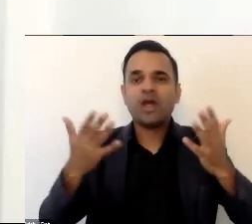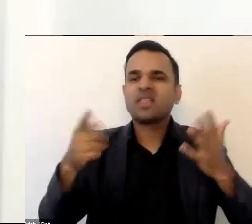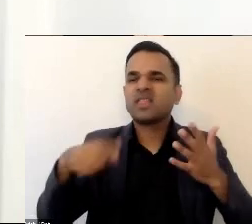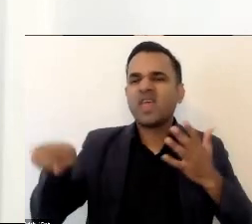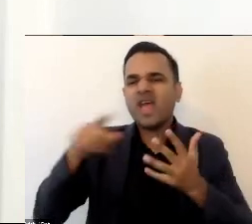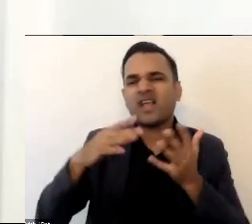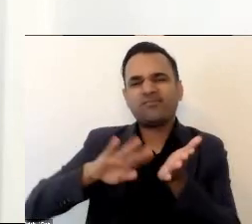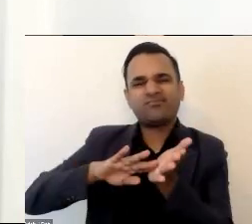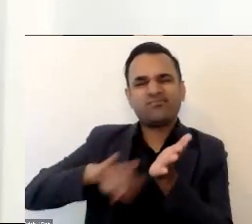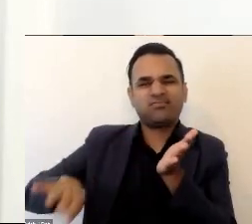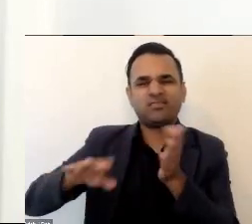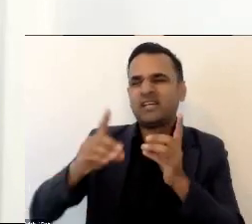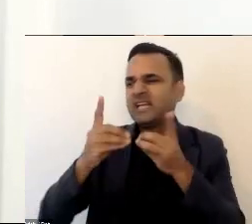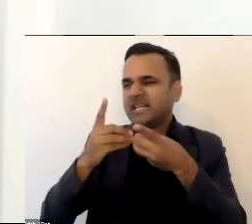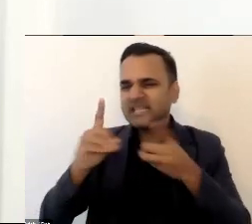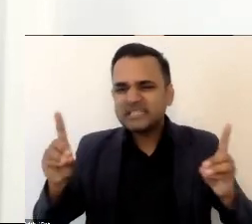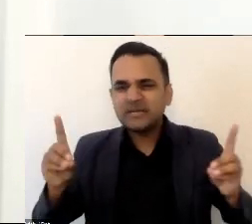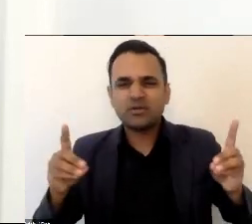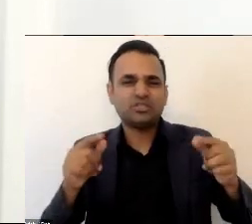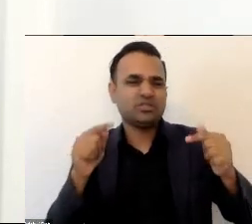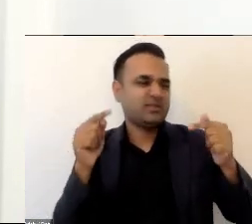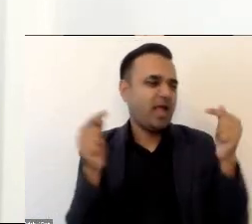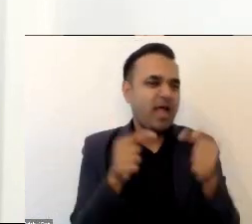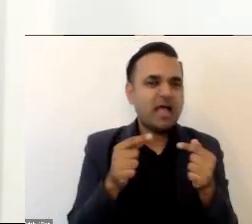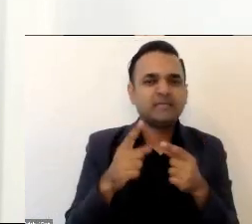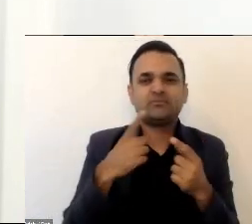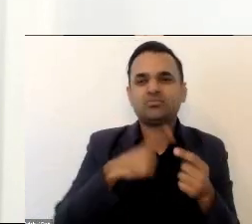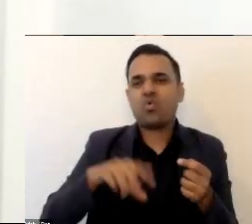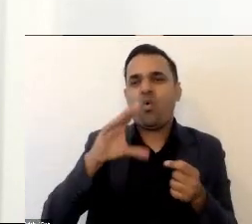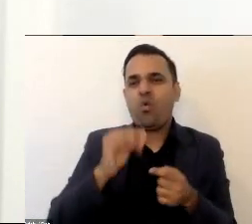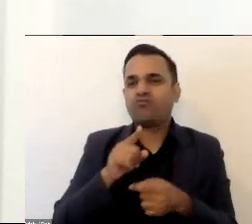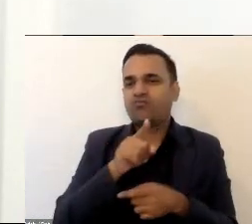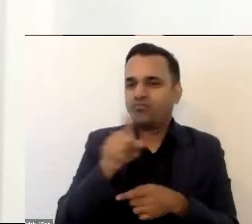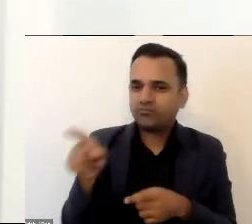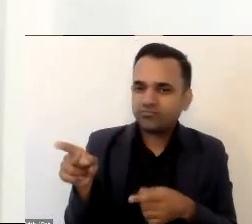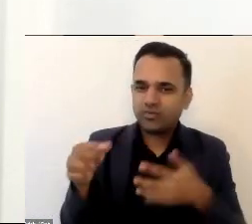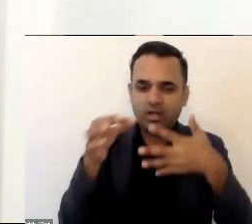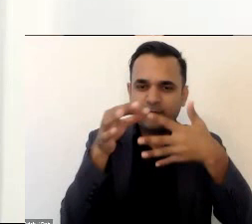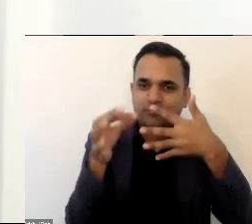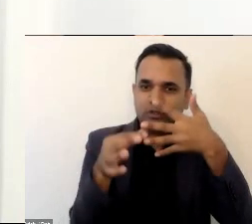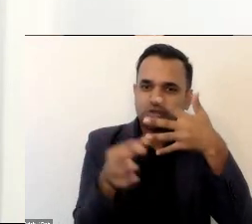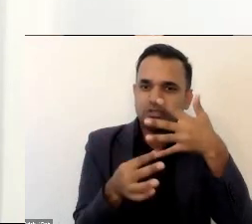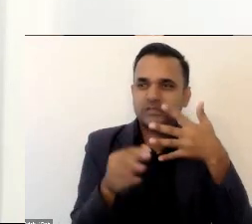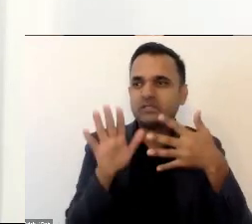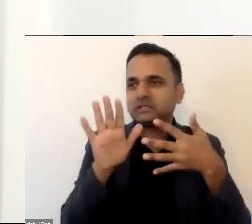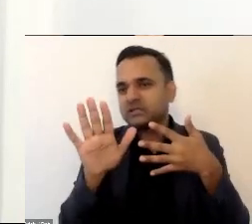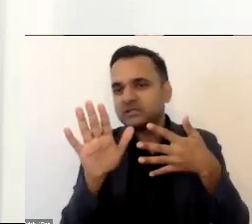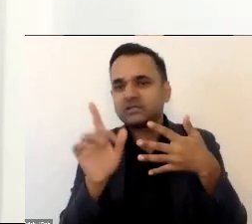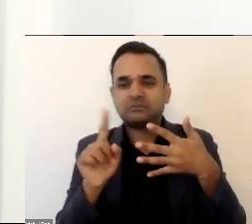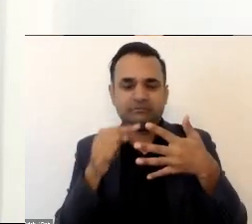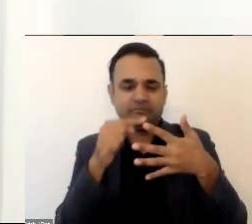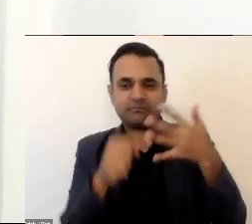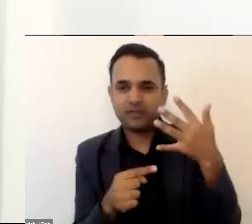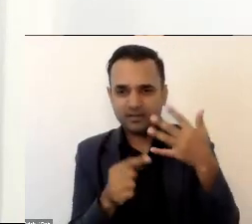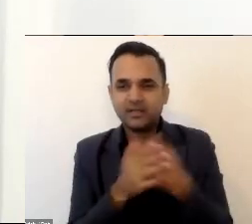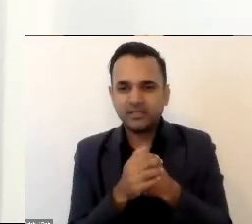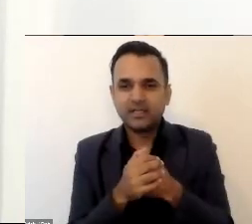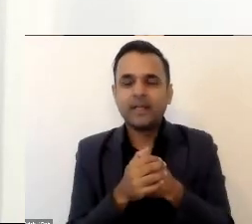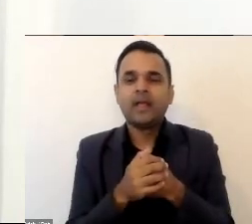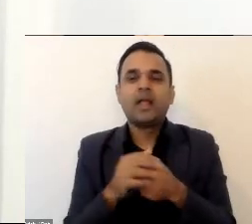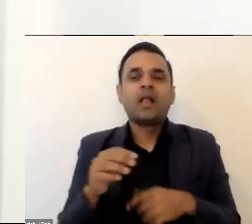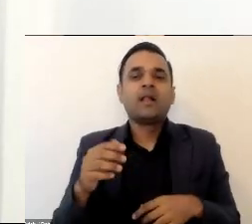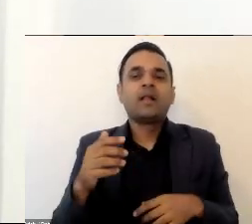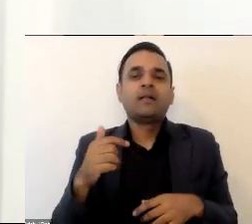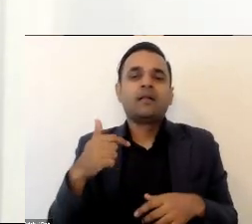of the outcomes and in fact lead to forms of discrimination. But these are not